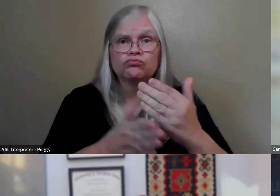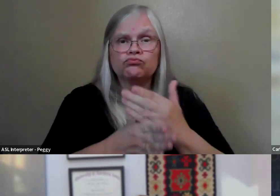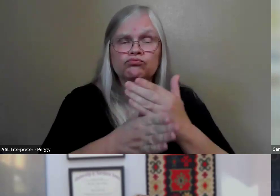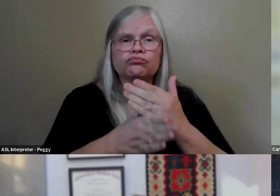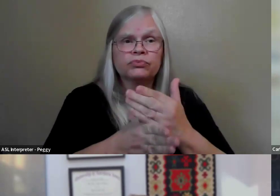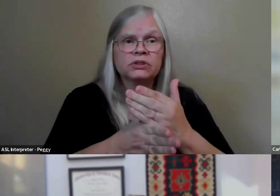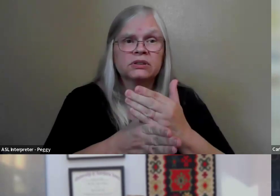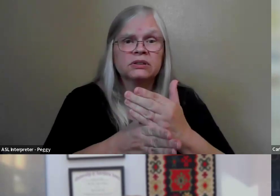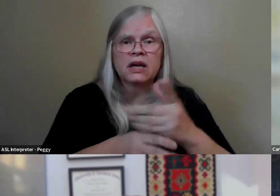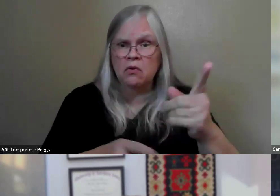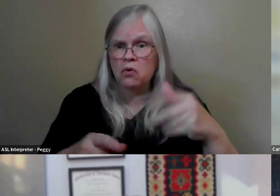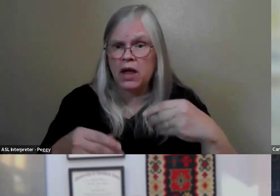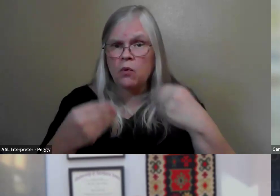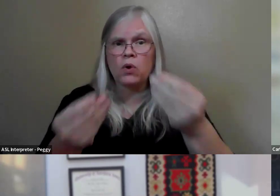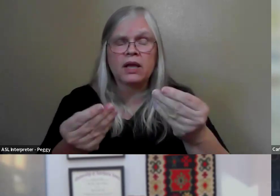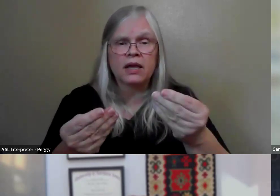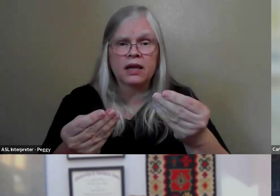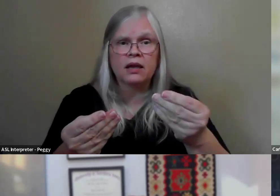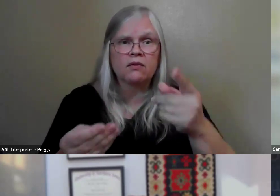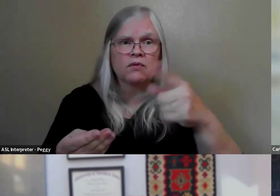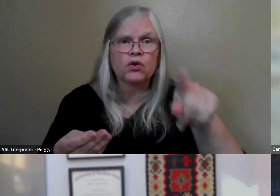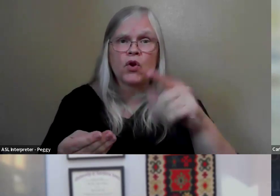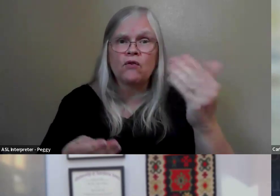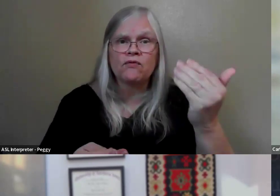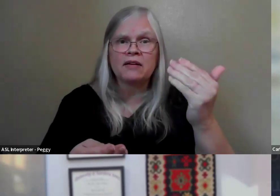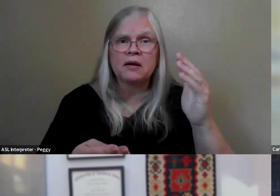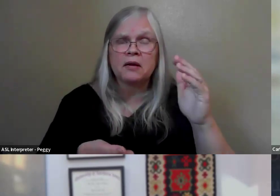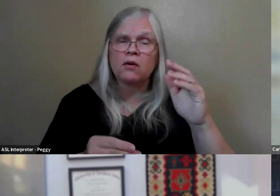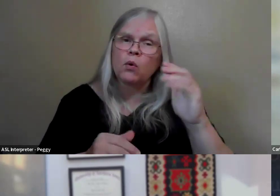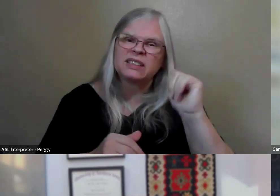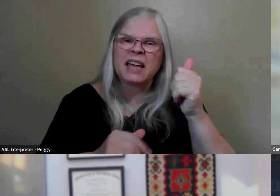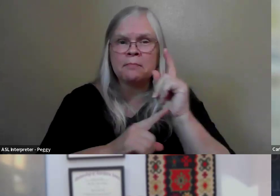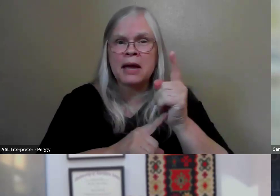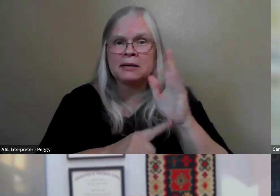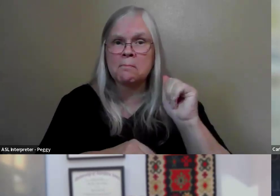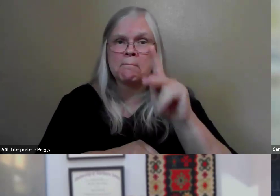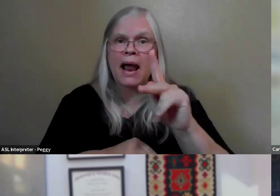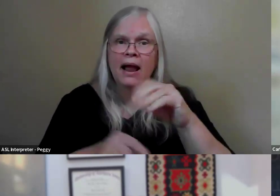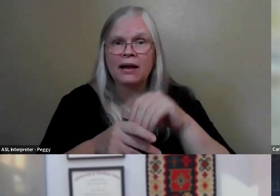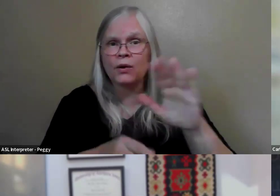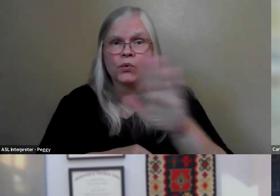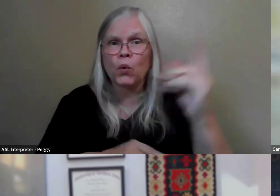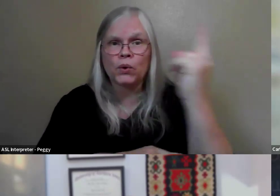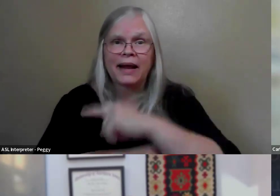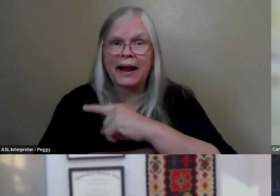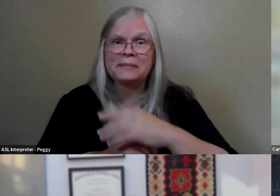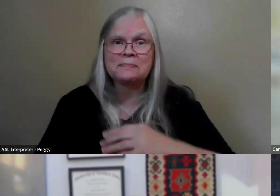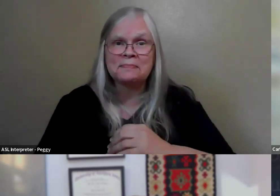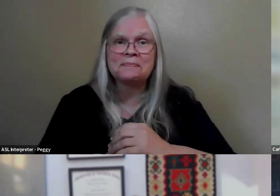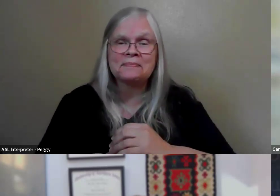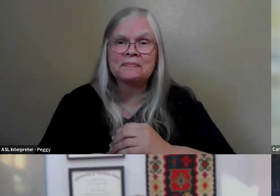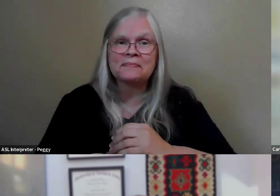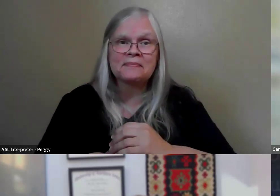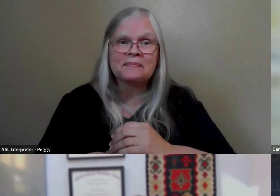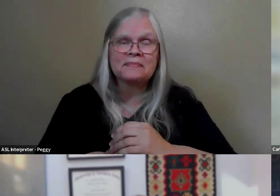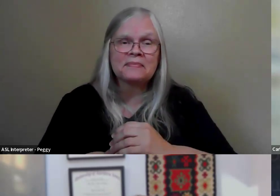Well, I think we can give you guys 15 minutes or 10 minutes back in your day and We please can give